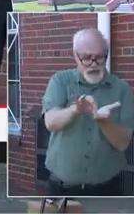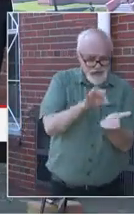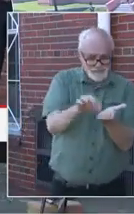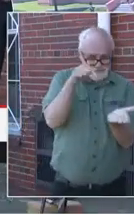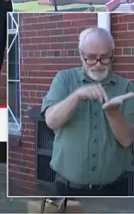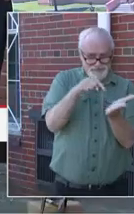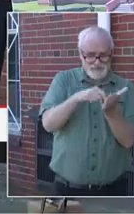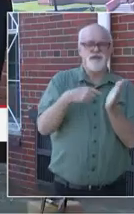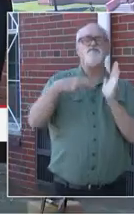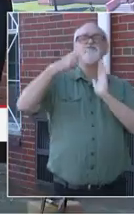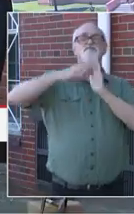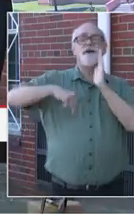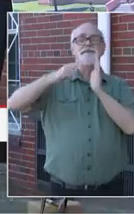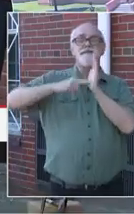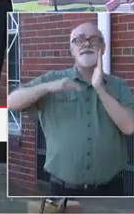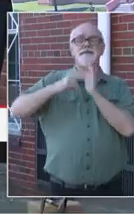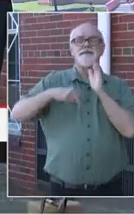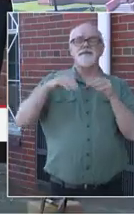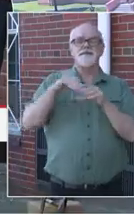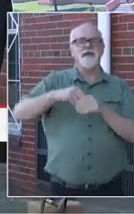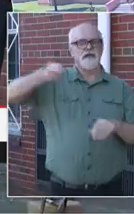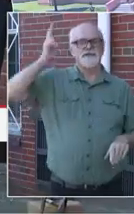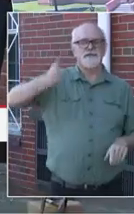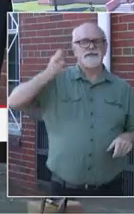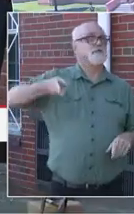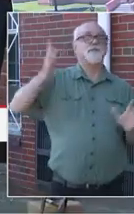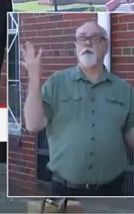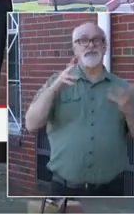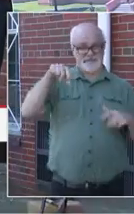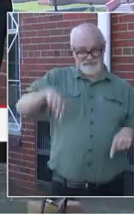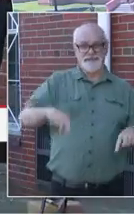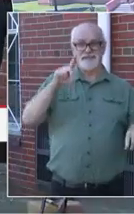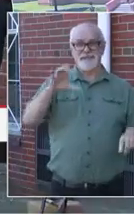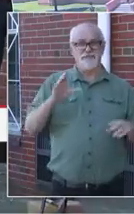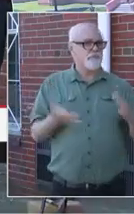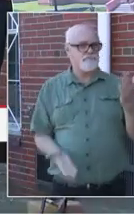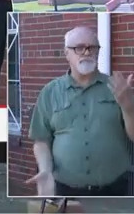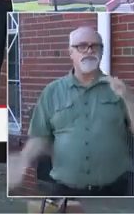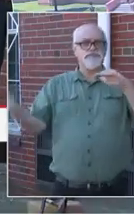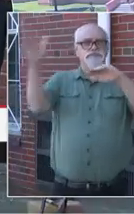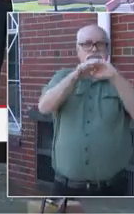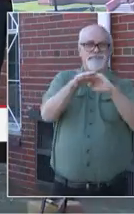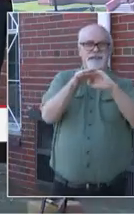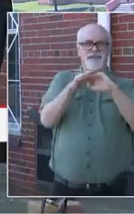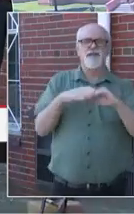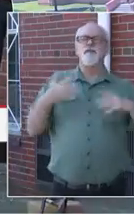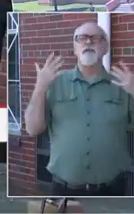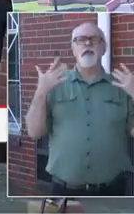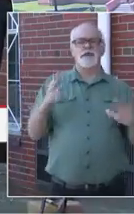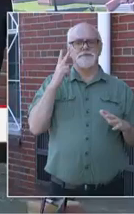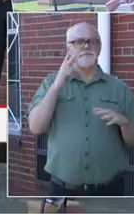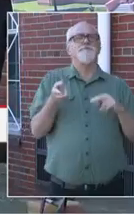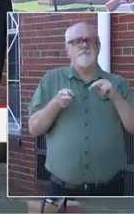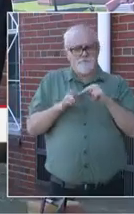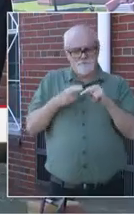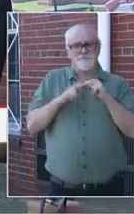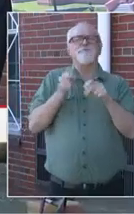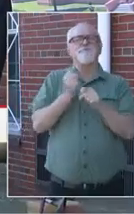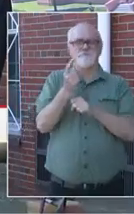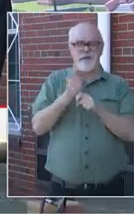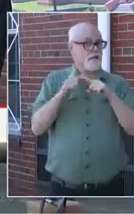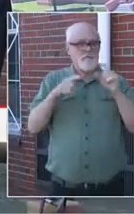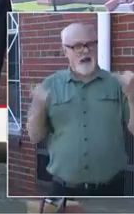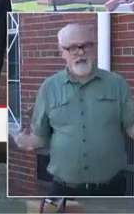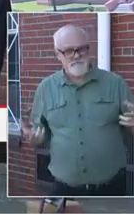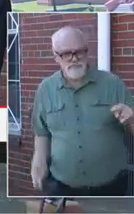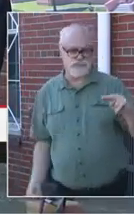city. And that is on top of annual gains we've seen year after year. So let's give it up for DCPS for the work